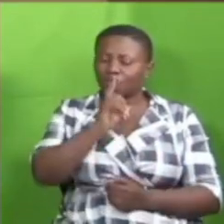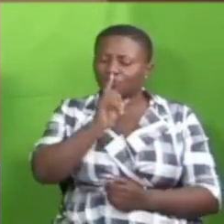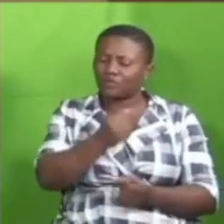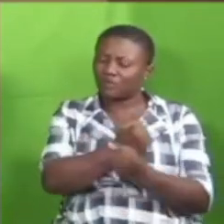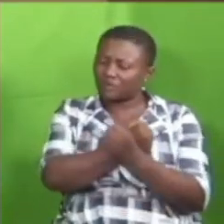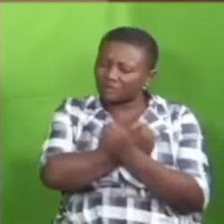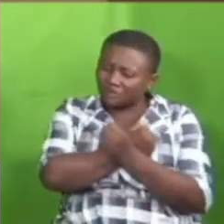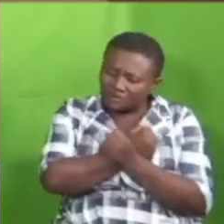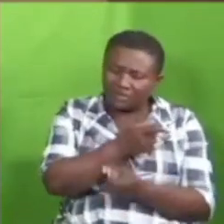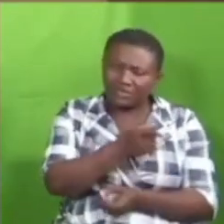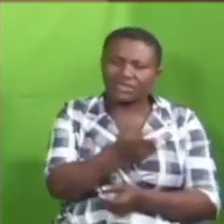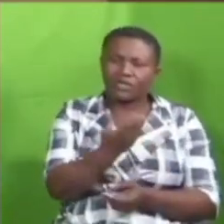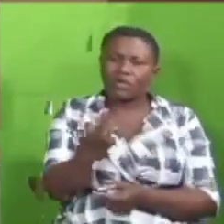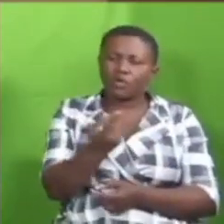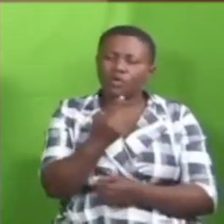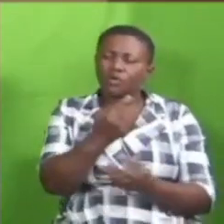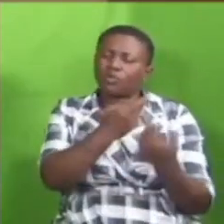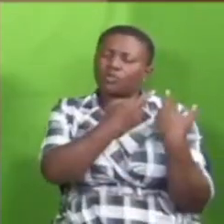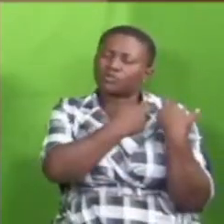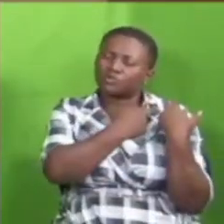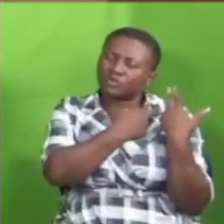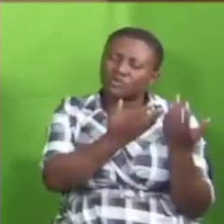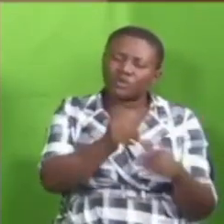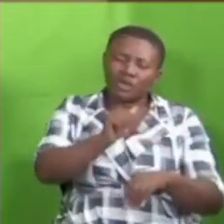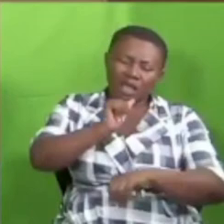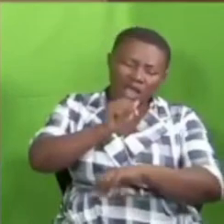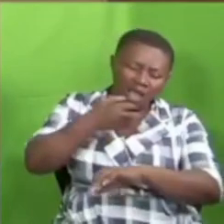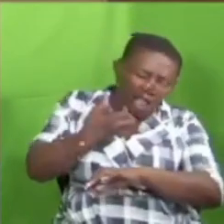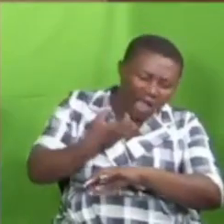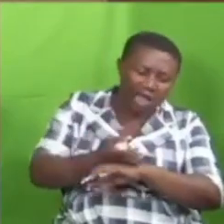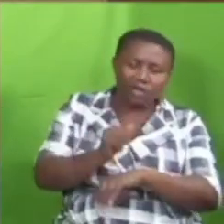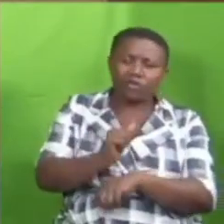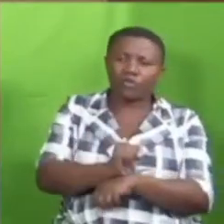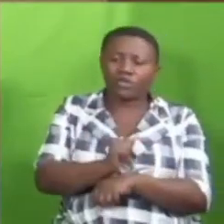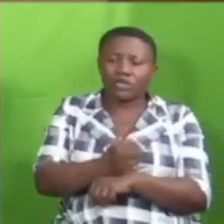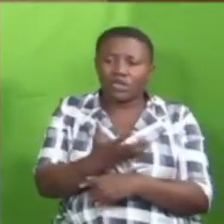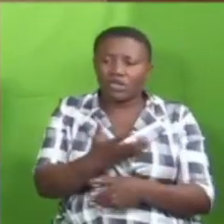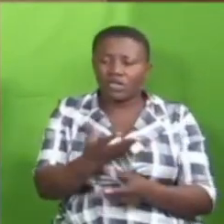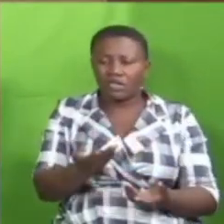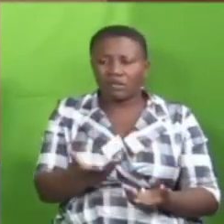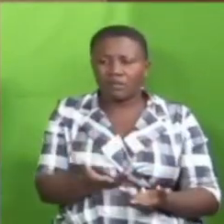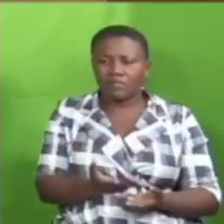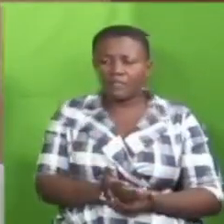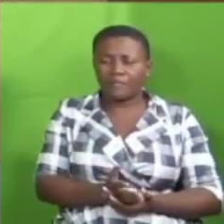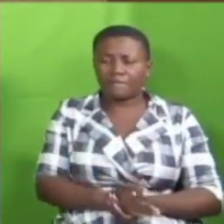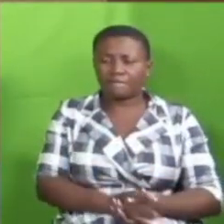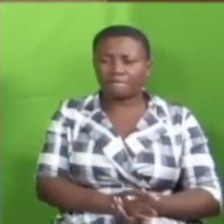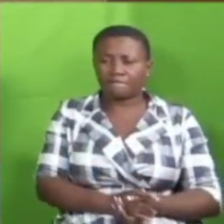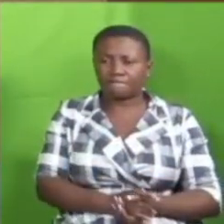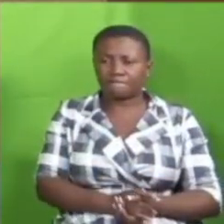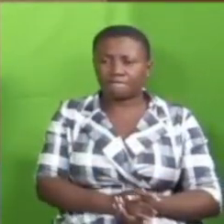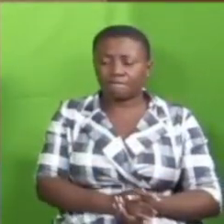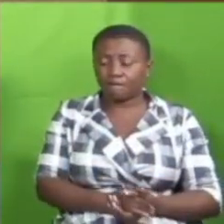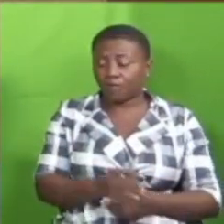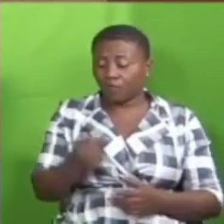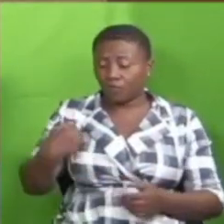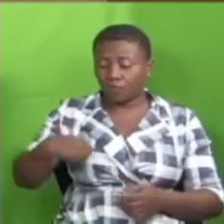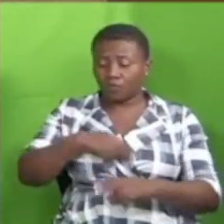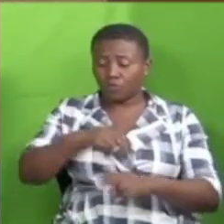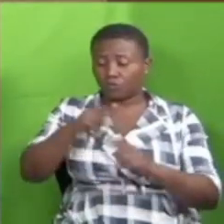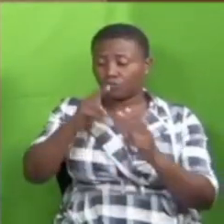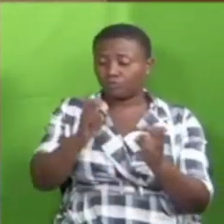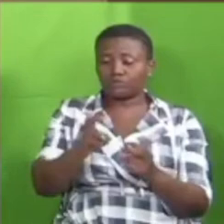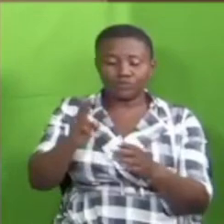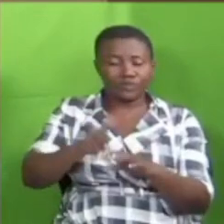very resourceful man, very hard-working man, and who made things happen. Mr. Speaker, we were sitting one day and when he made a